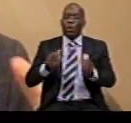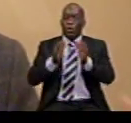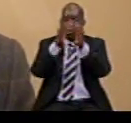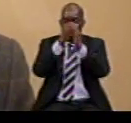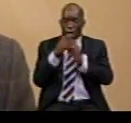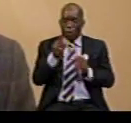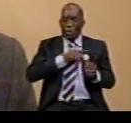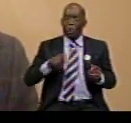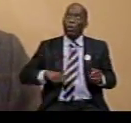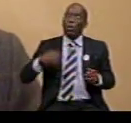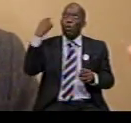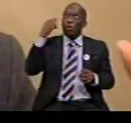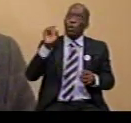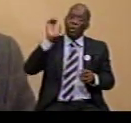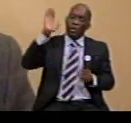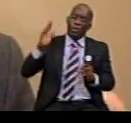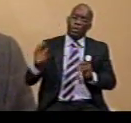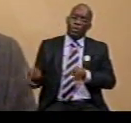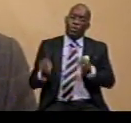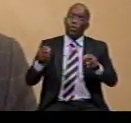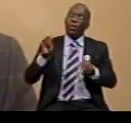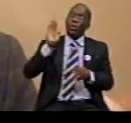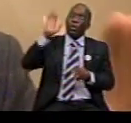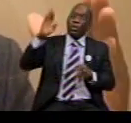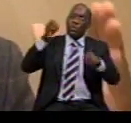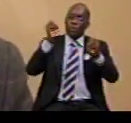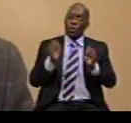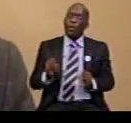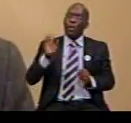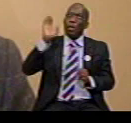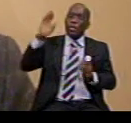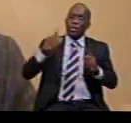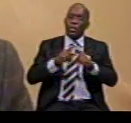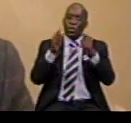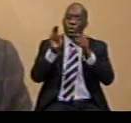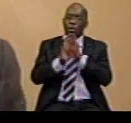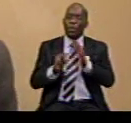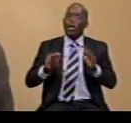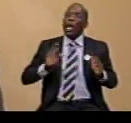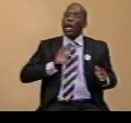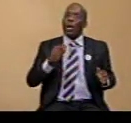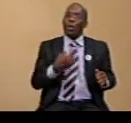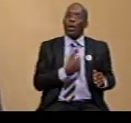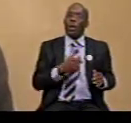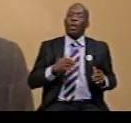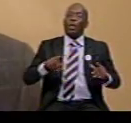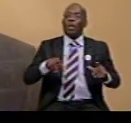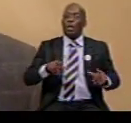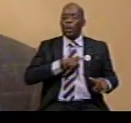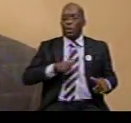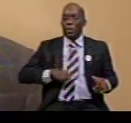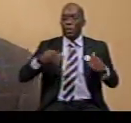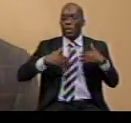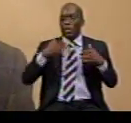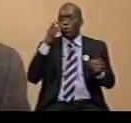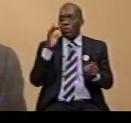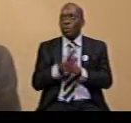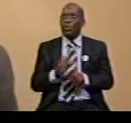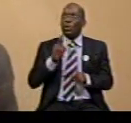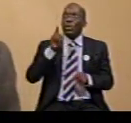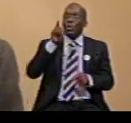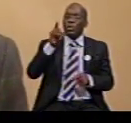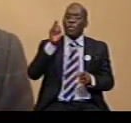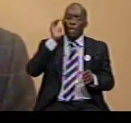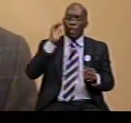for his greatness. Our God has promised, he has delivered, and he will deliver again. Let's give God the glory. Let's give God